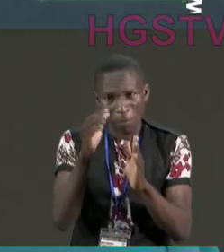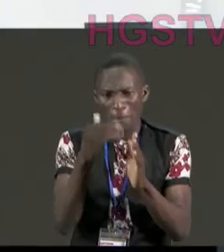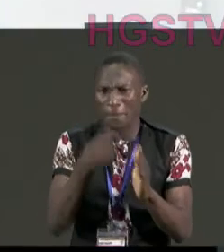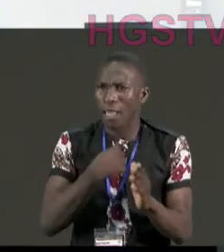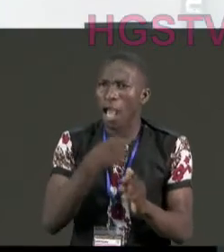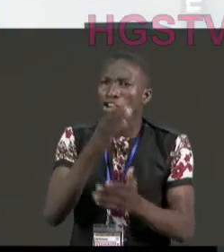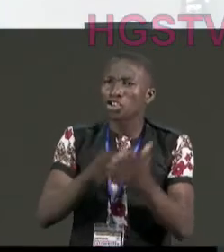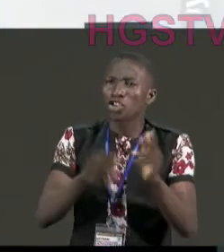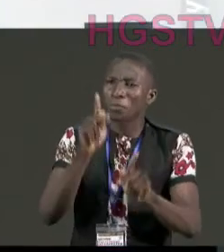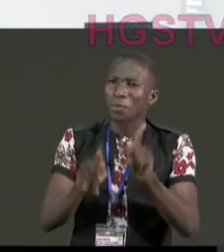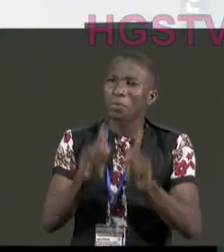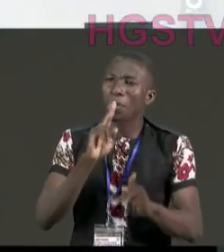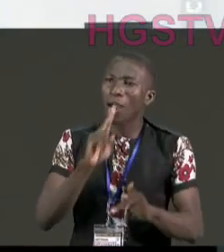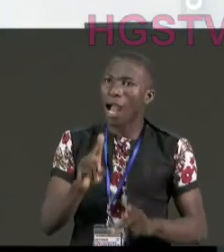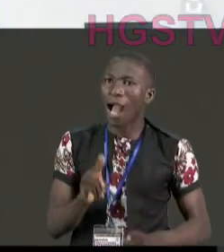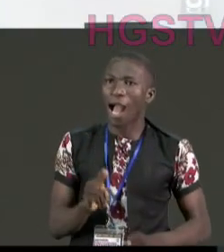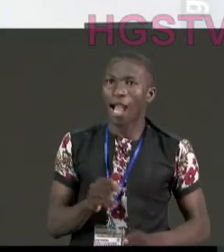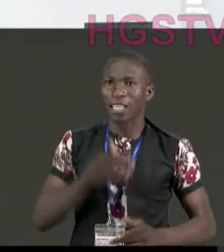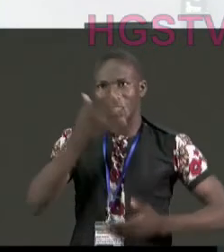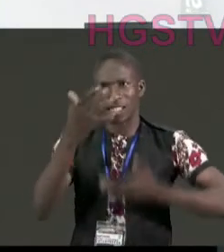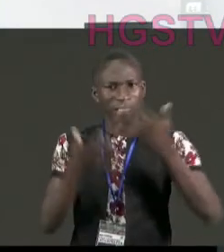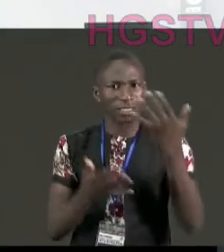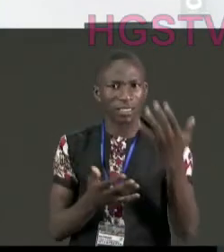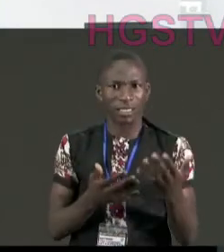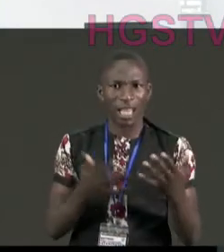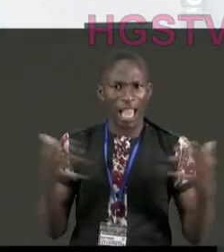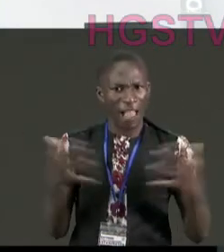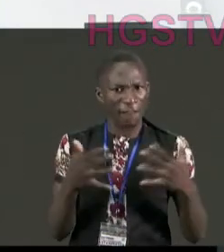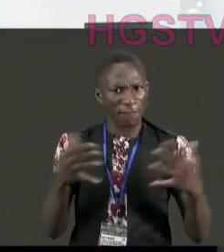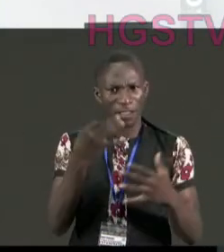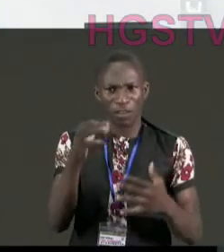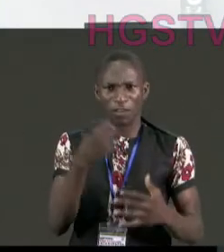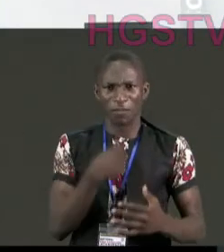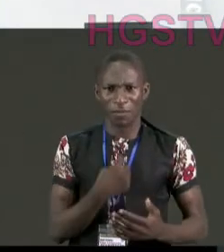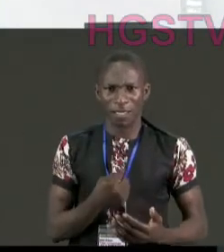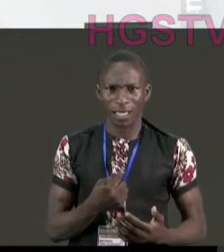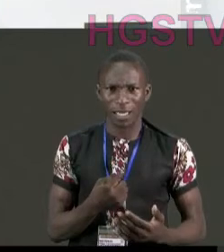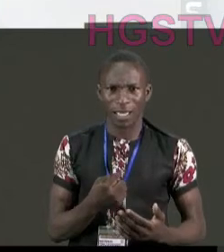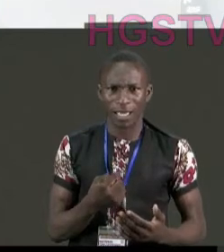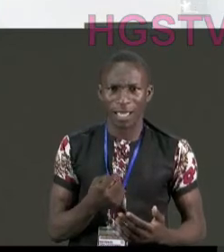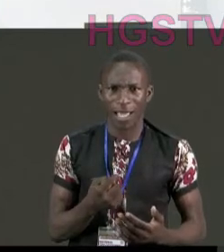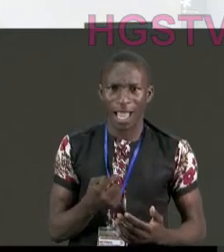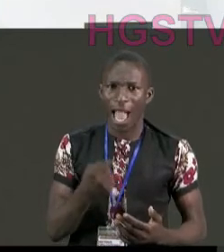panicking. They thought maybe something is wrong with me. I was